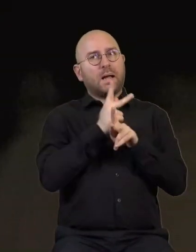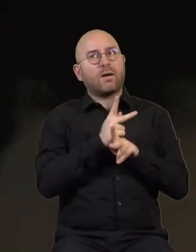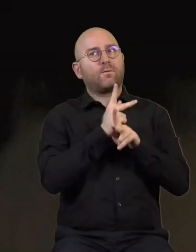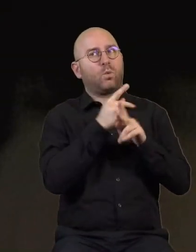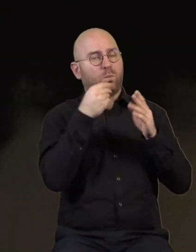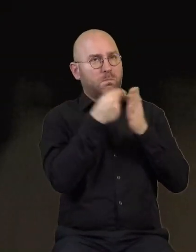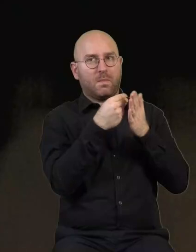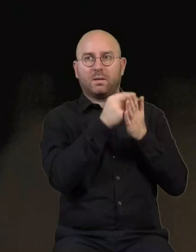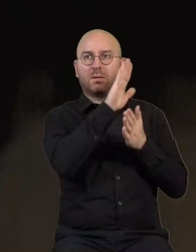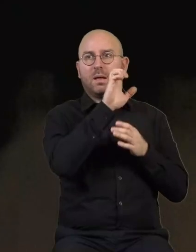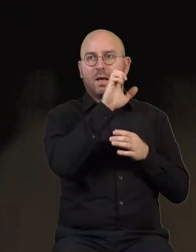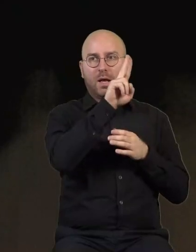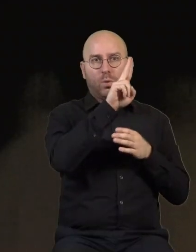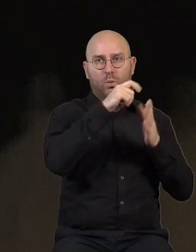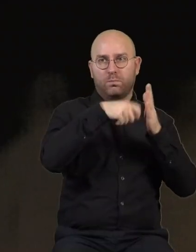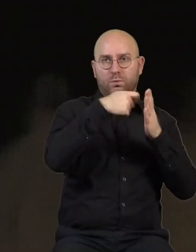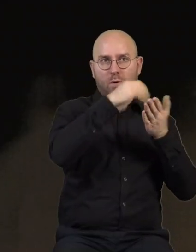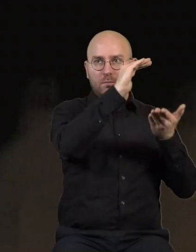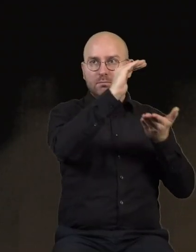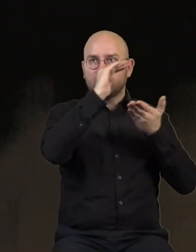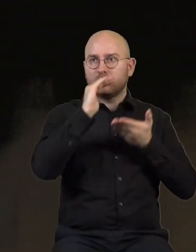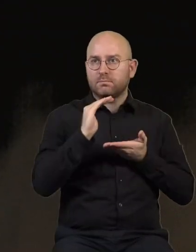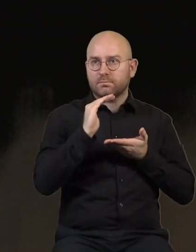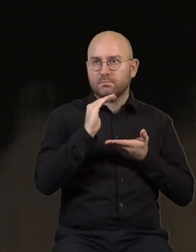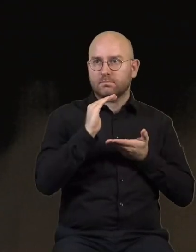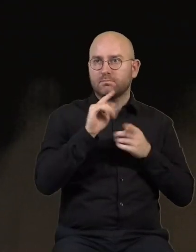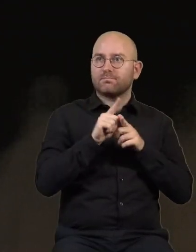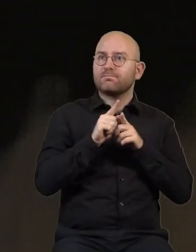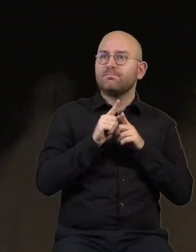projects? I think, and that is something that CEF